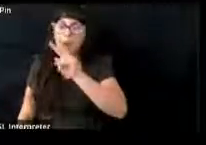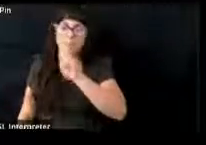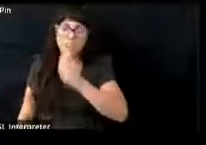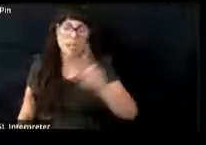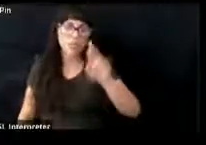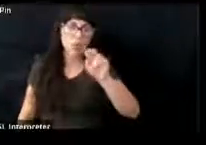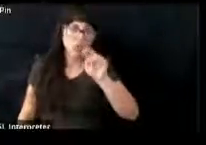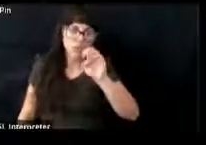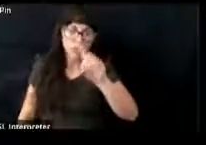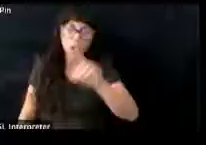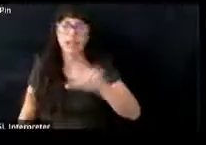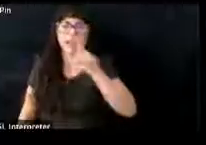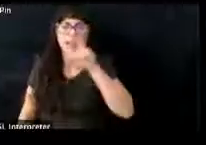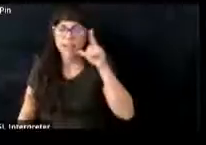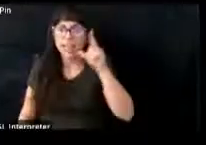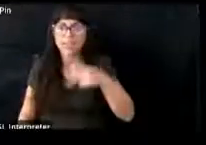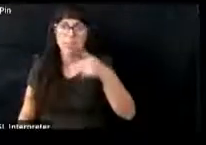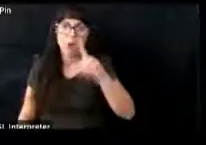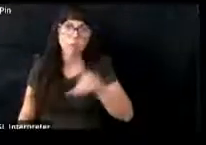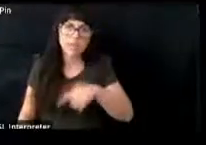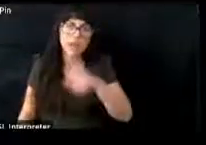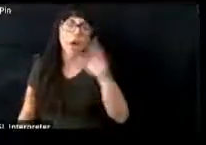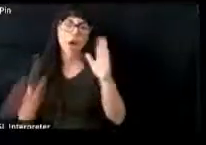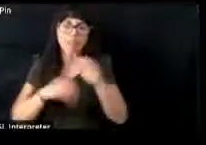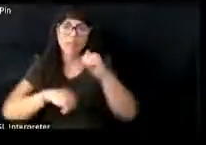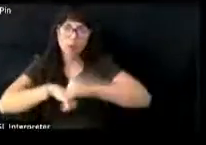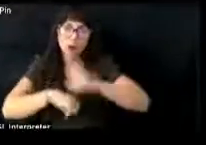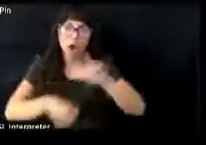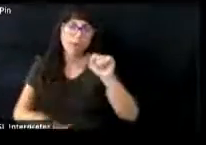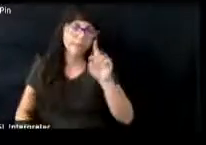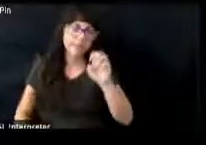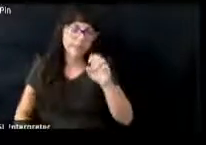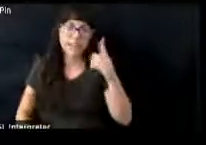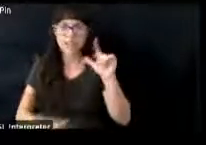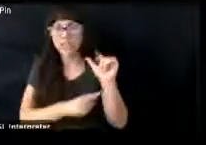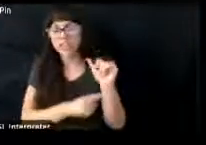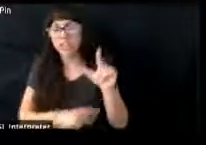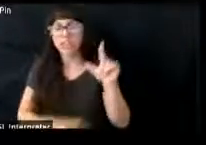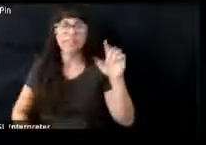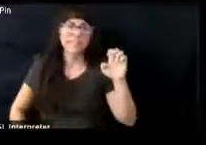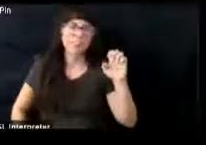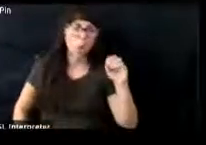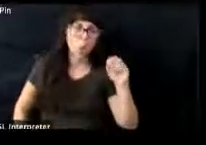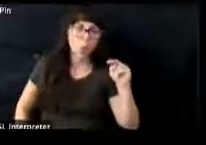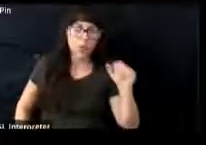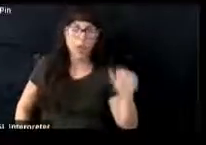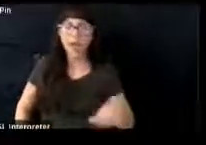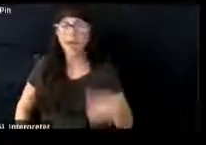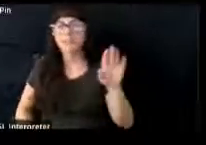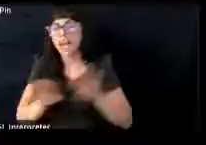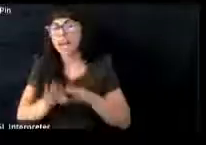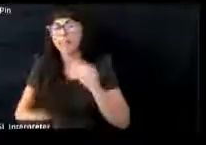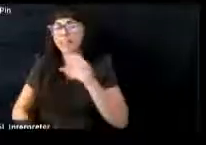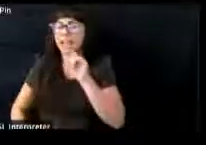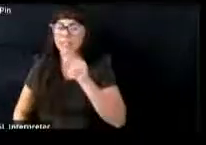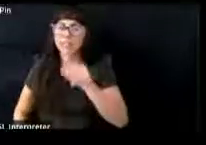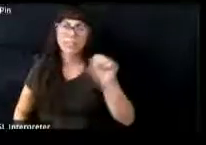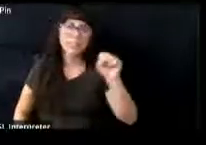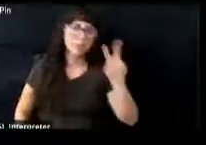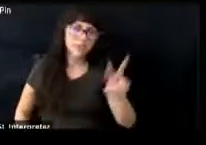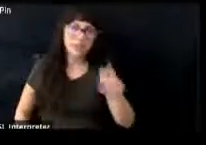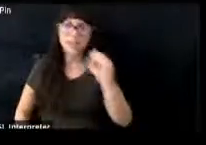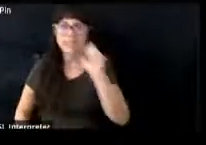Lancaster, Palmdale, Little Rock, Lake Los Angeles, Leona Valley, Acton, Simi Valley, Santa Clarita,